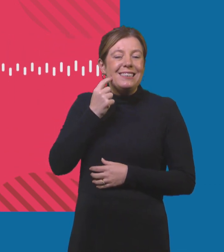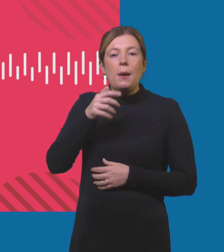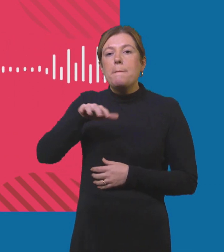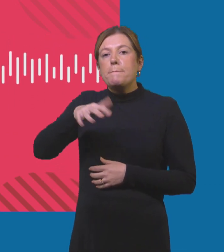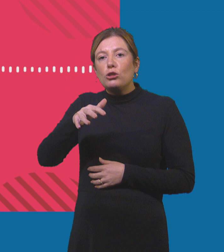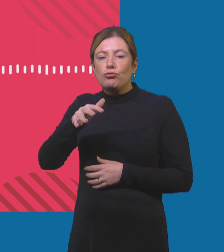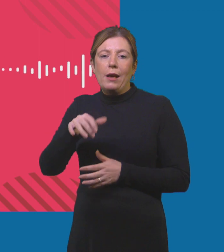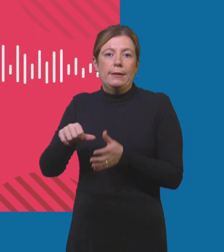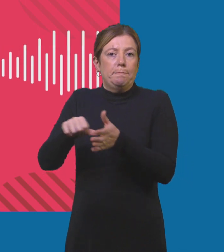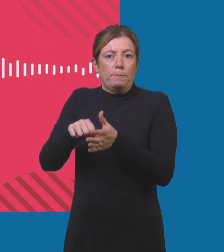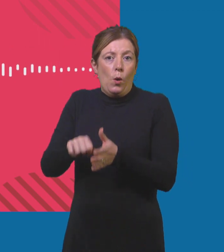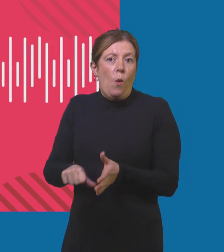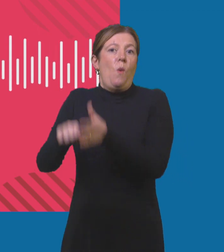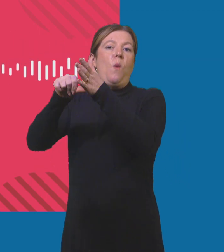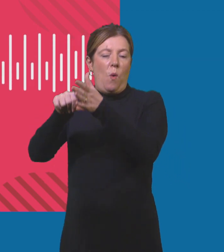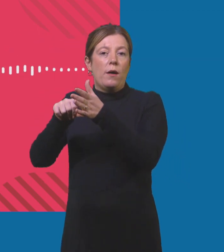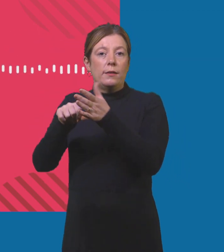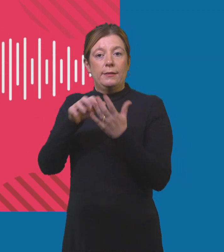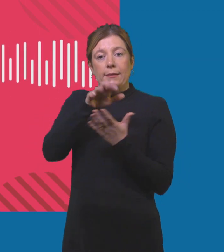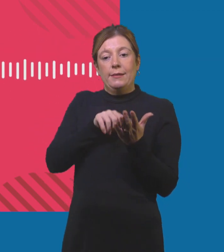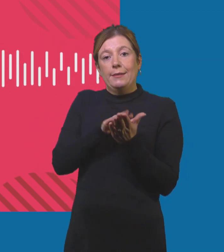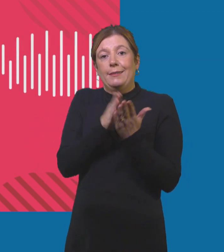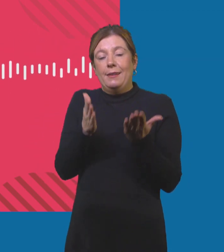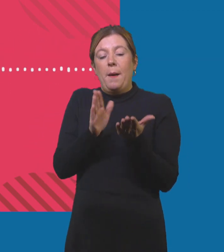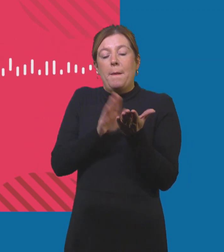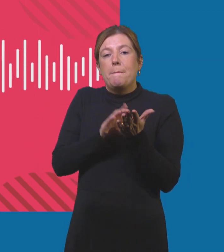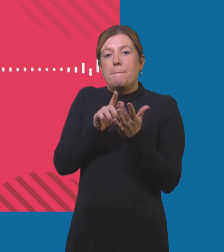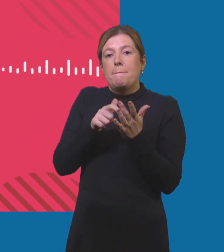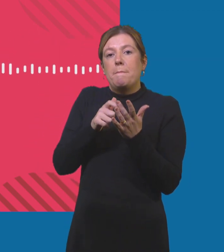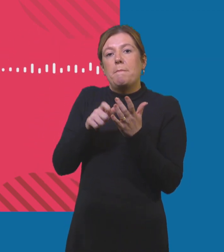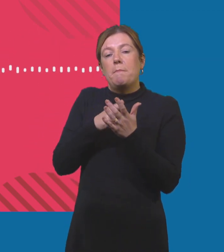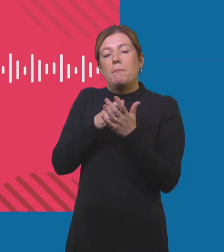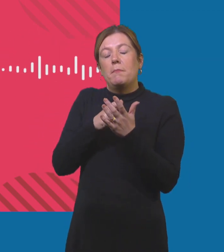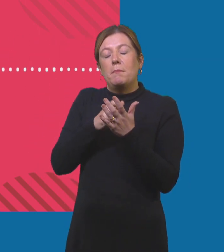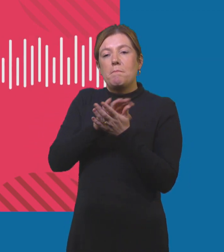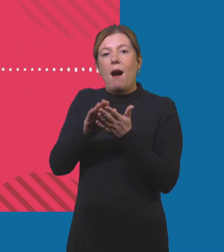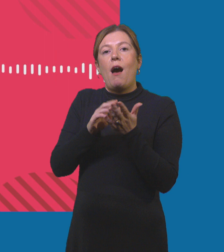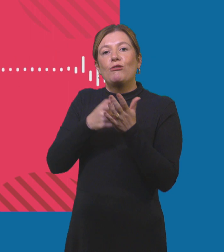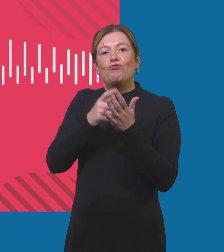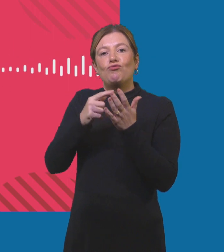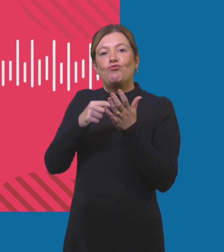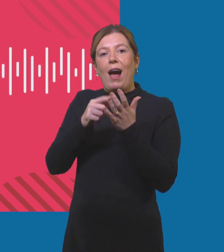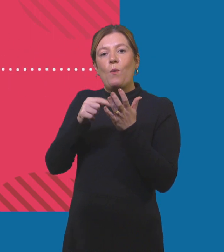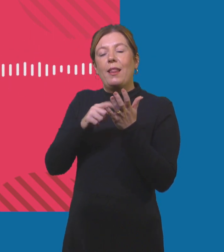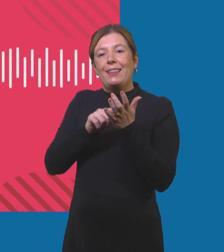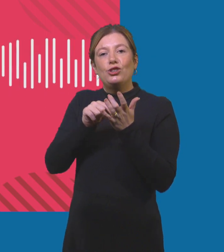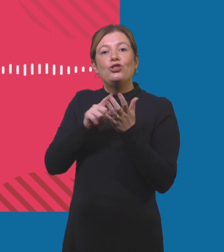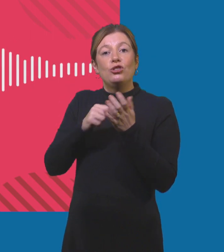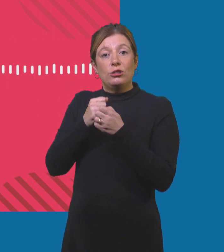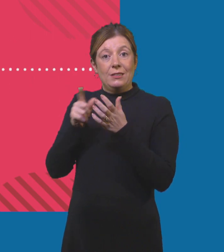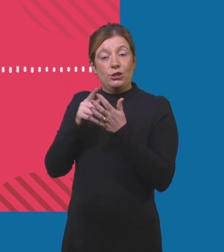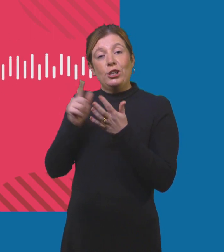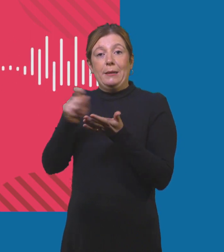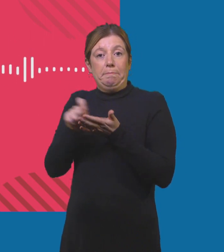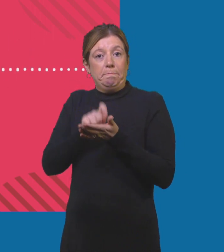very challenging. And it's written by Mike Routledge, who lives in and works in Cumbria, so he's very well versed. He's a volunteer at Calvert